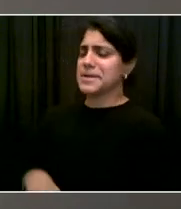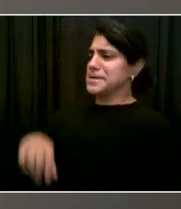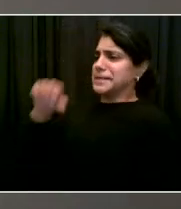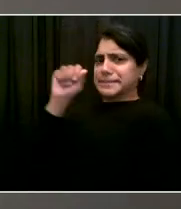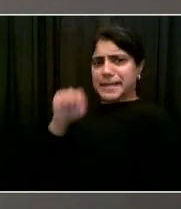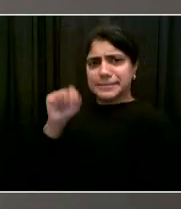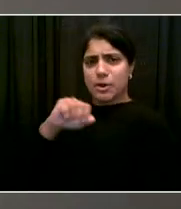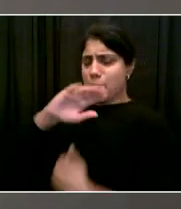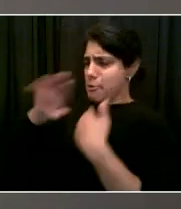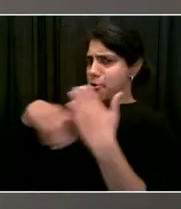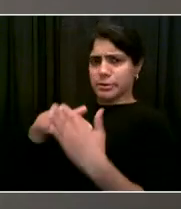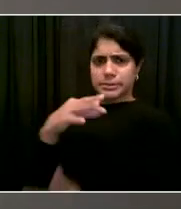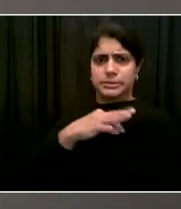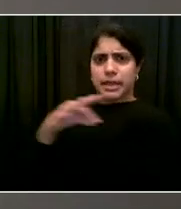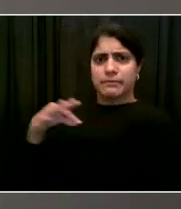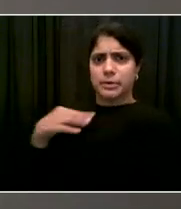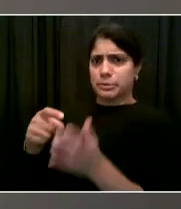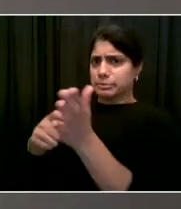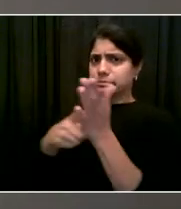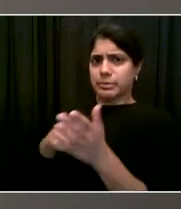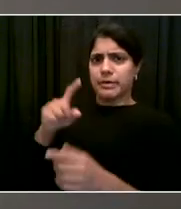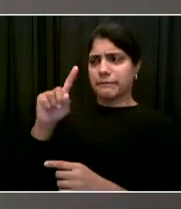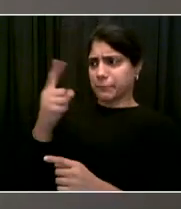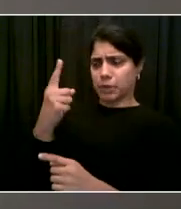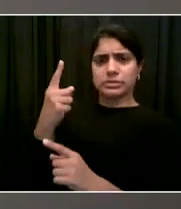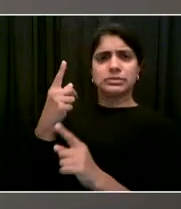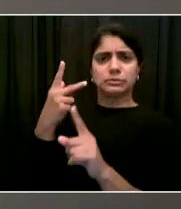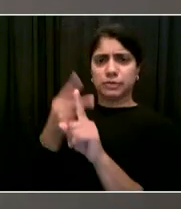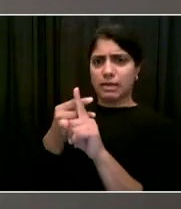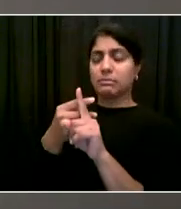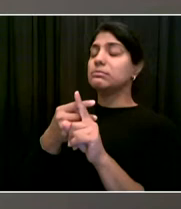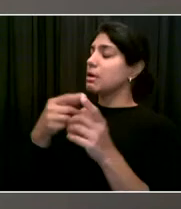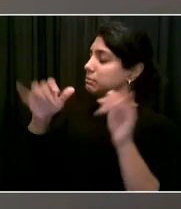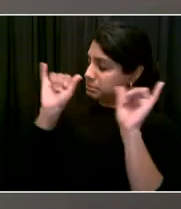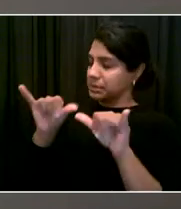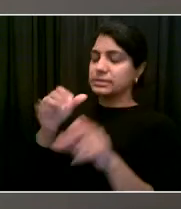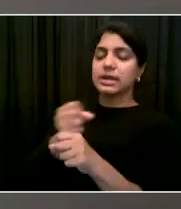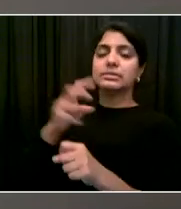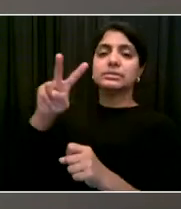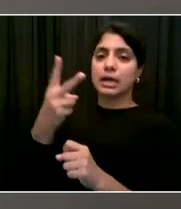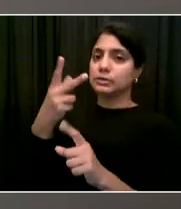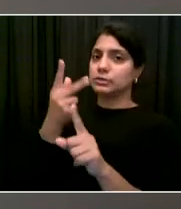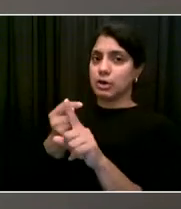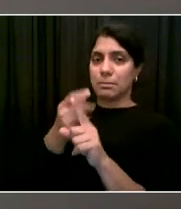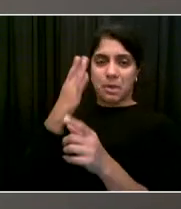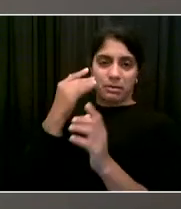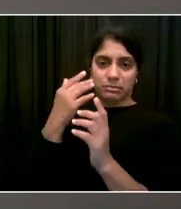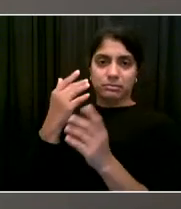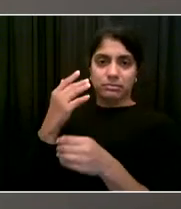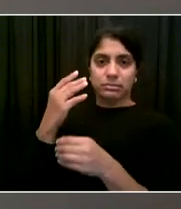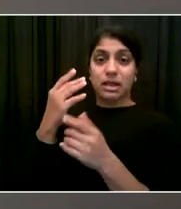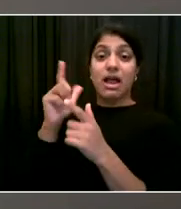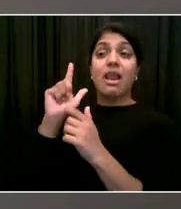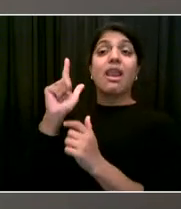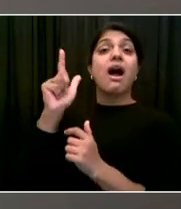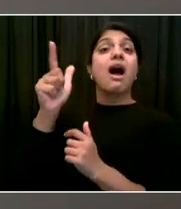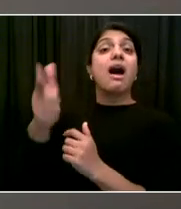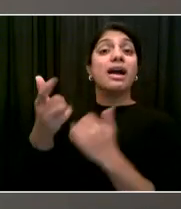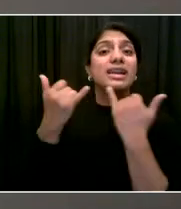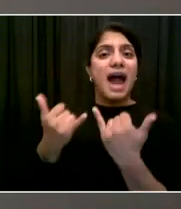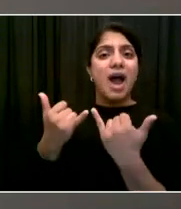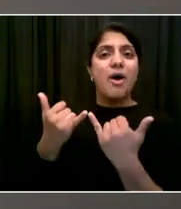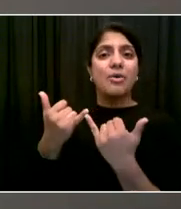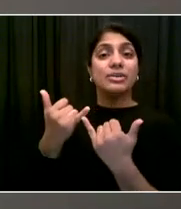were required to get the first dose, they are required to get the second dose. And if people do not get that second dose, we